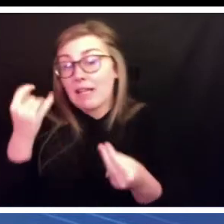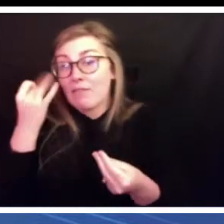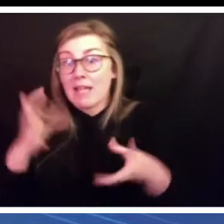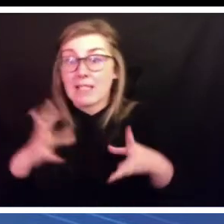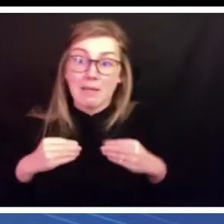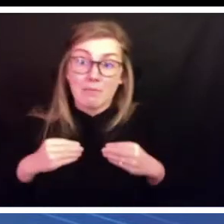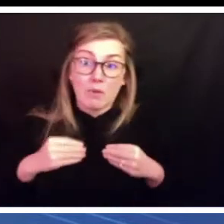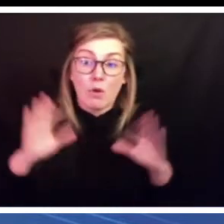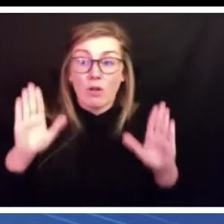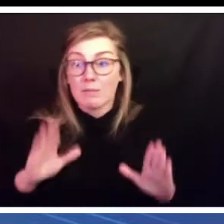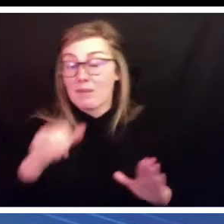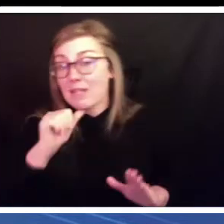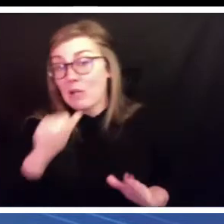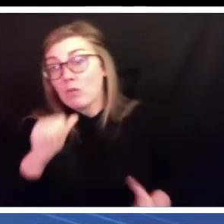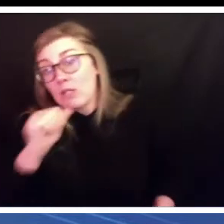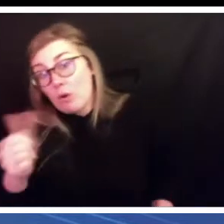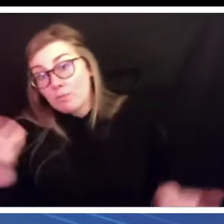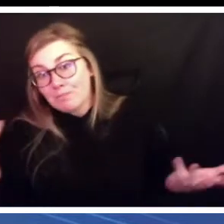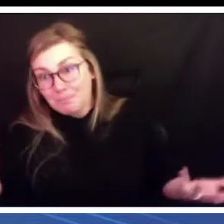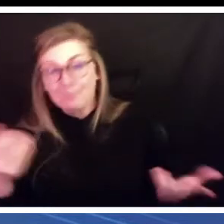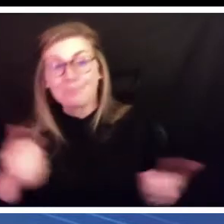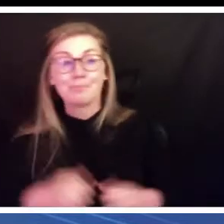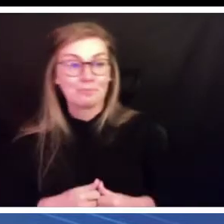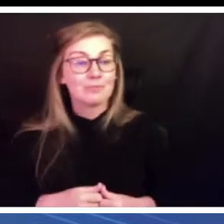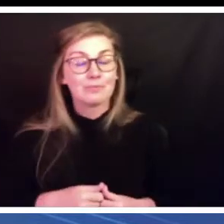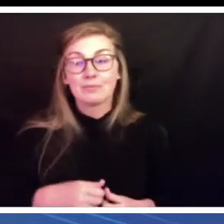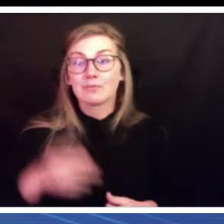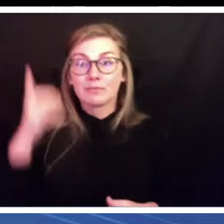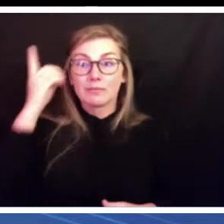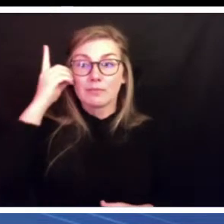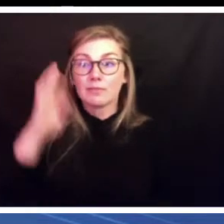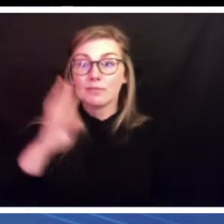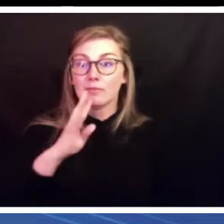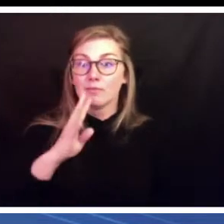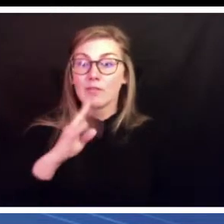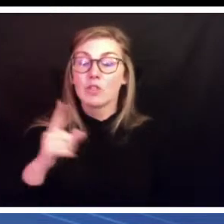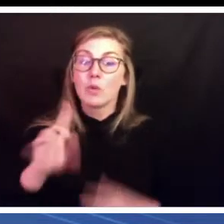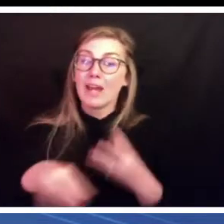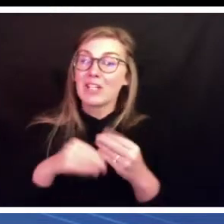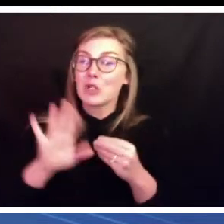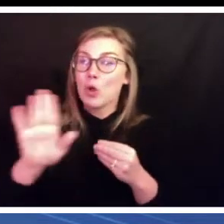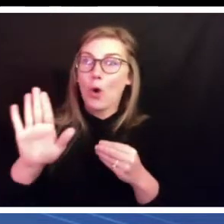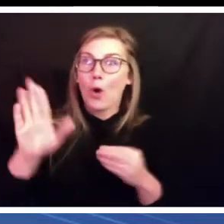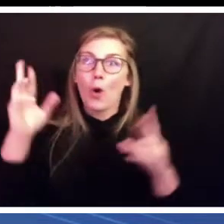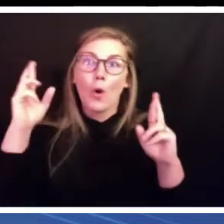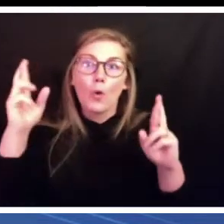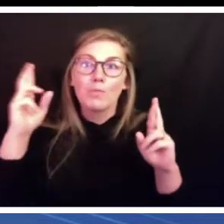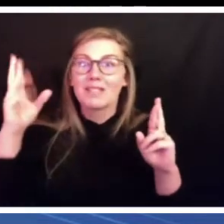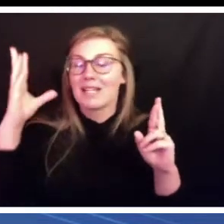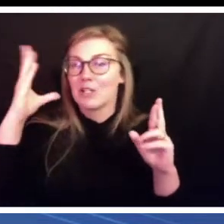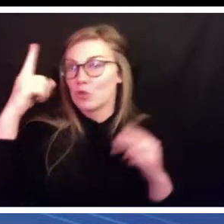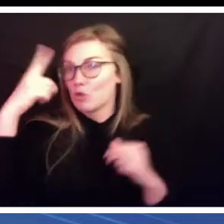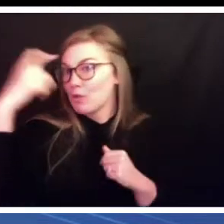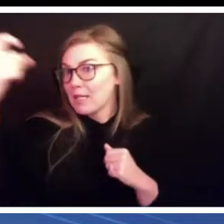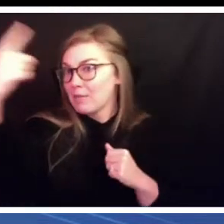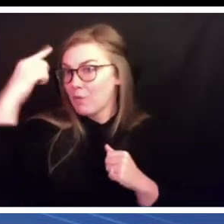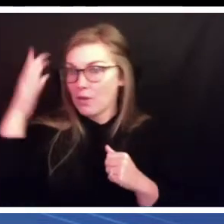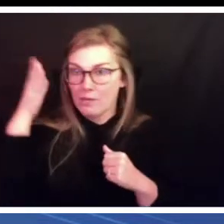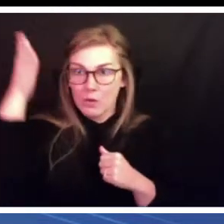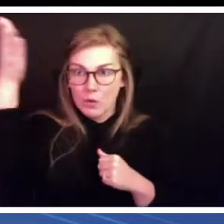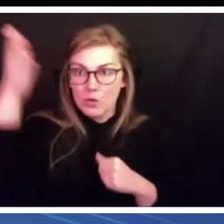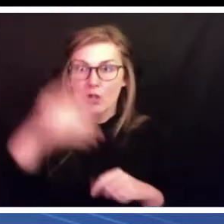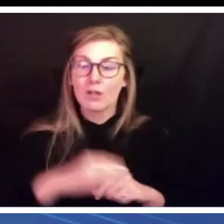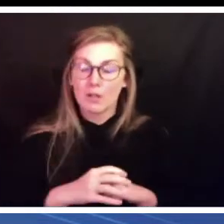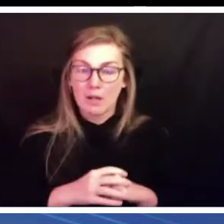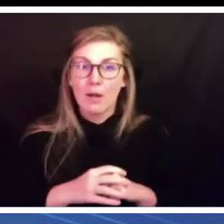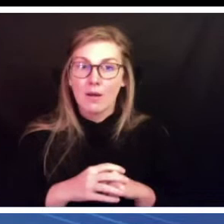your hopes, your dream for the future. I think some really incremental steps that shouldn't be